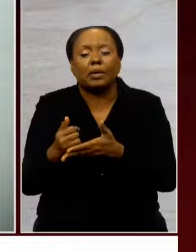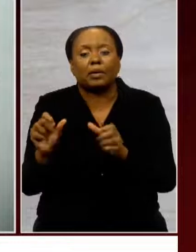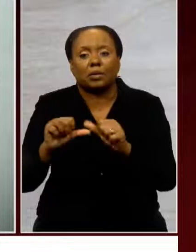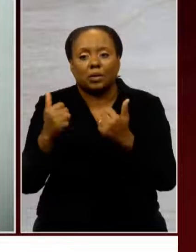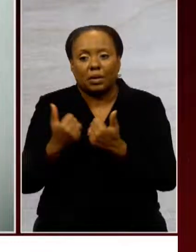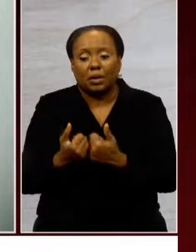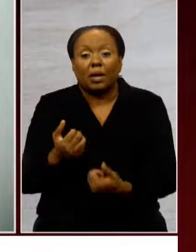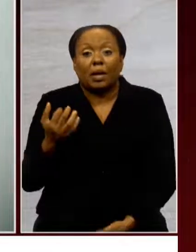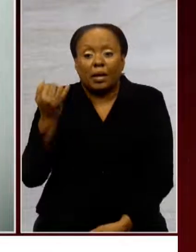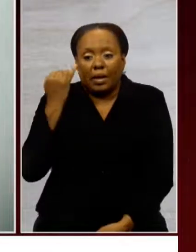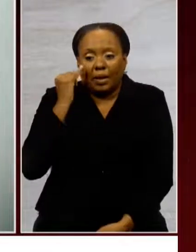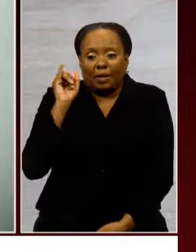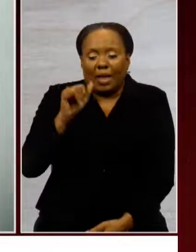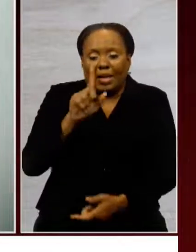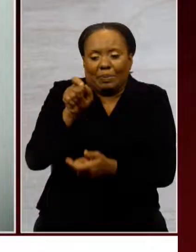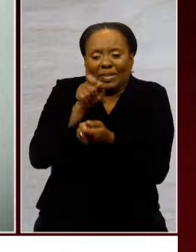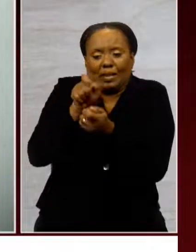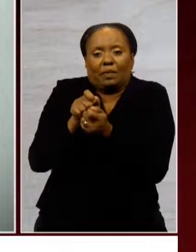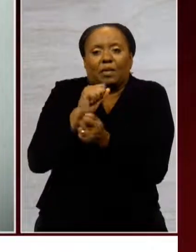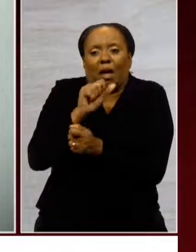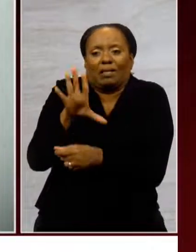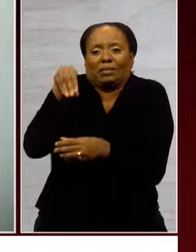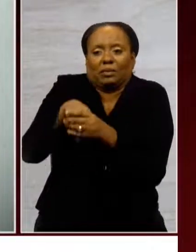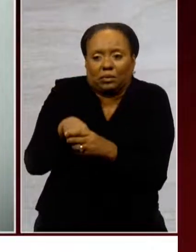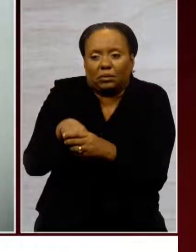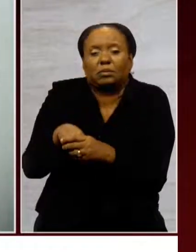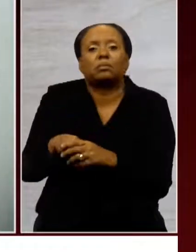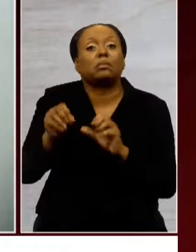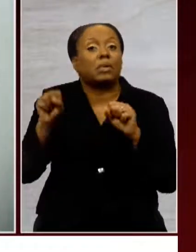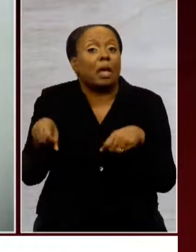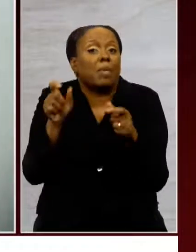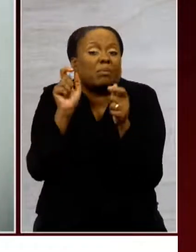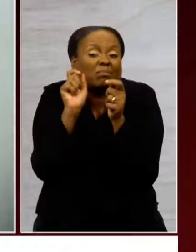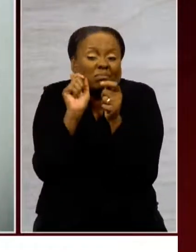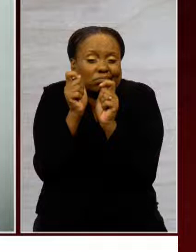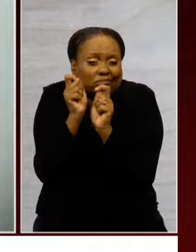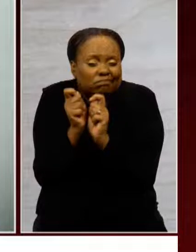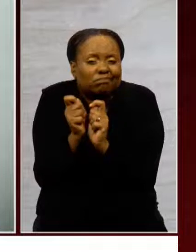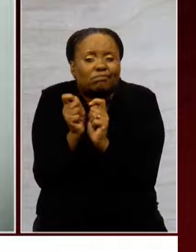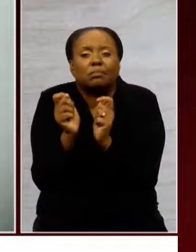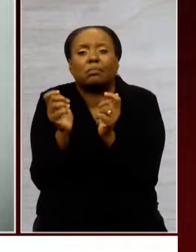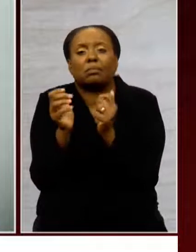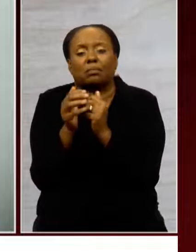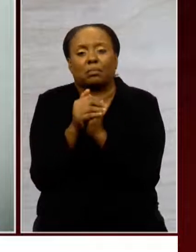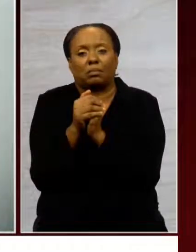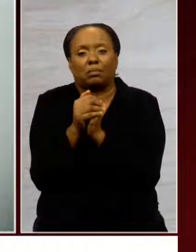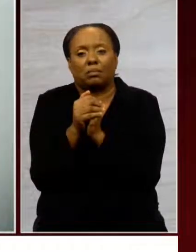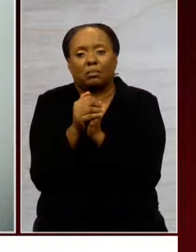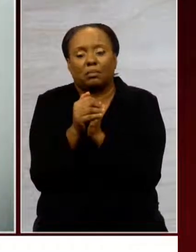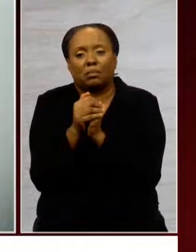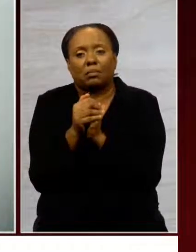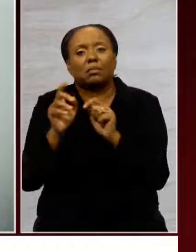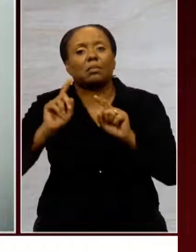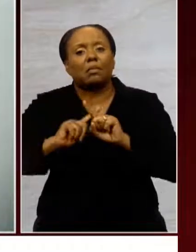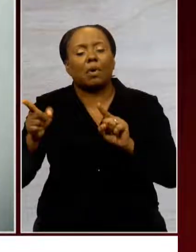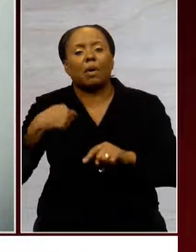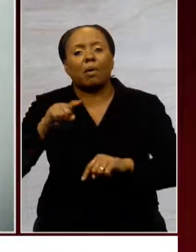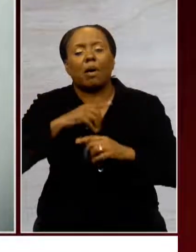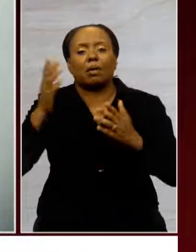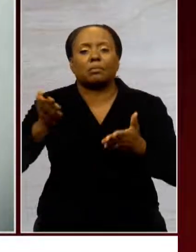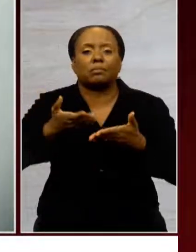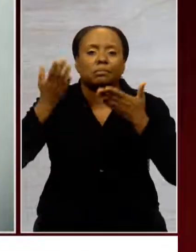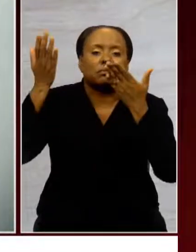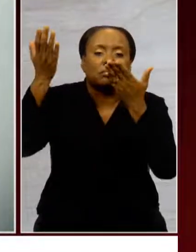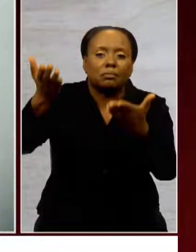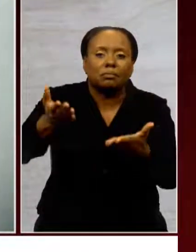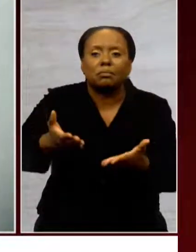in the legislation of, these can be amended, but we have brought these things to the various entities'